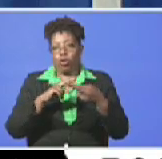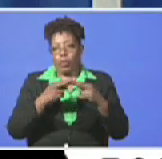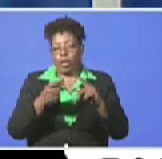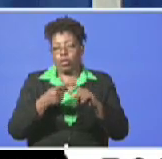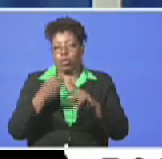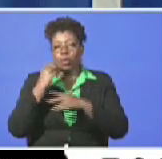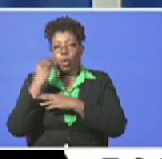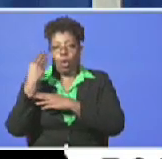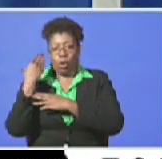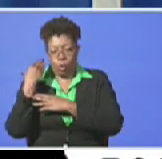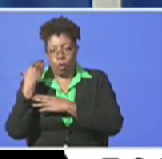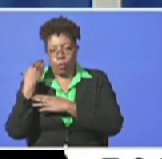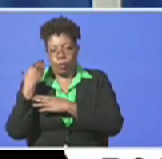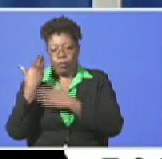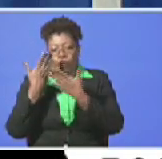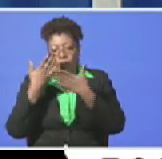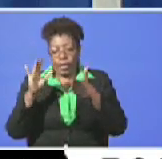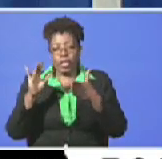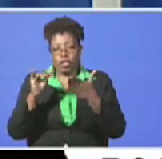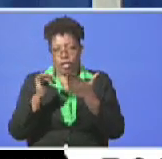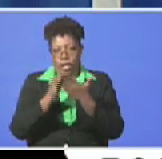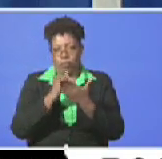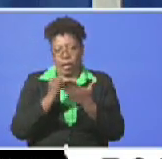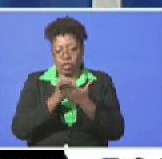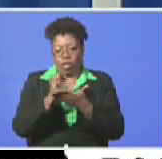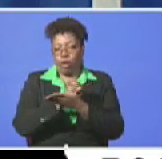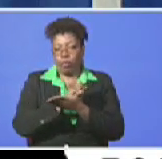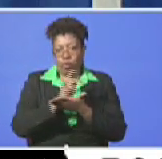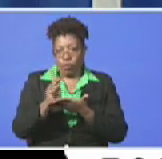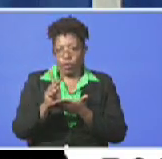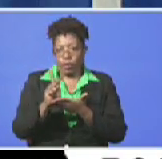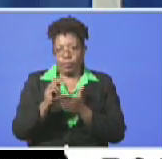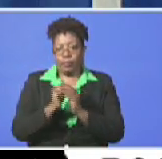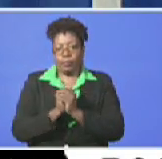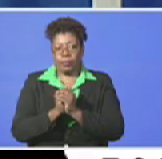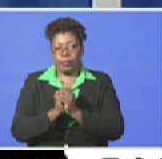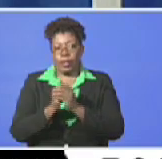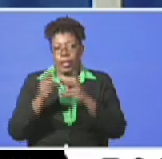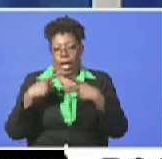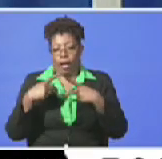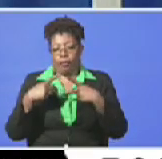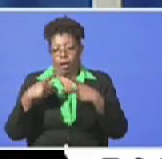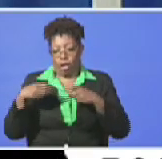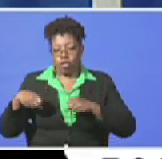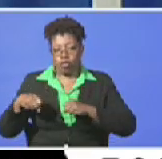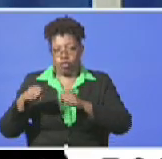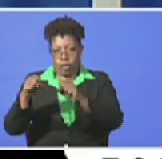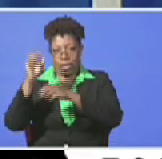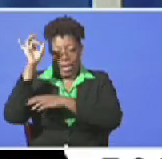businesses with inspection approvals. Now, the company has also begun an earnest street lighting